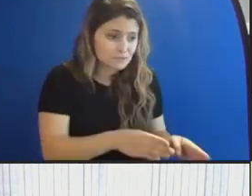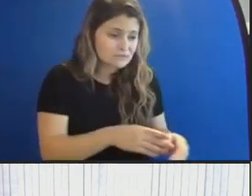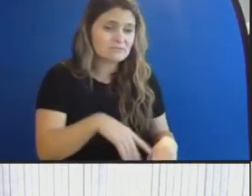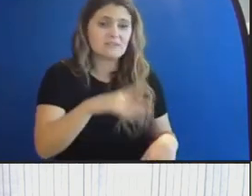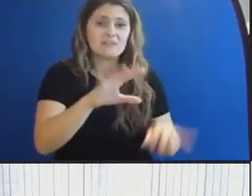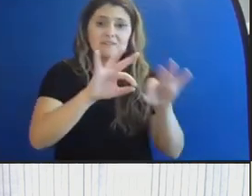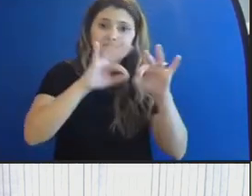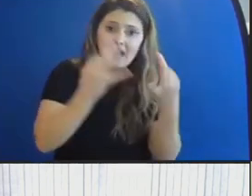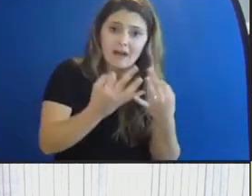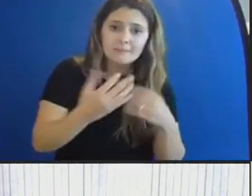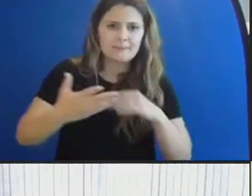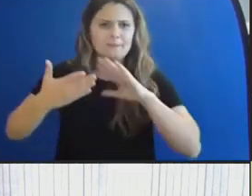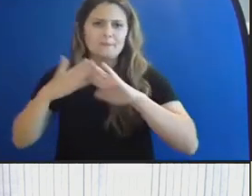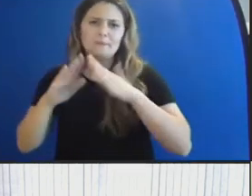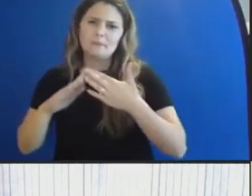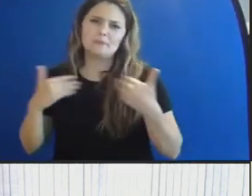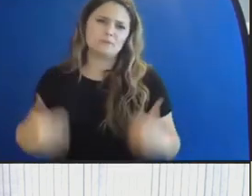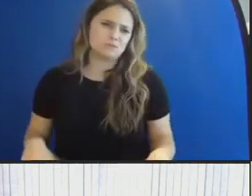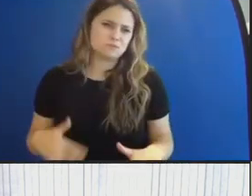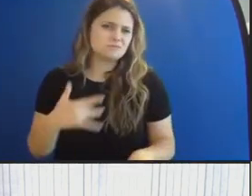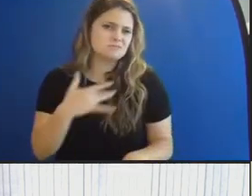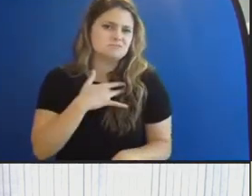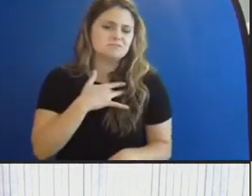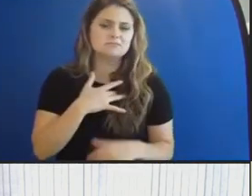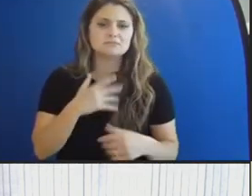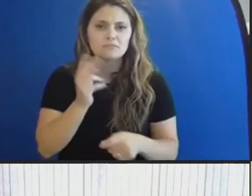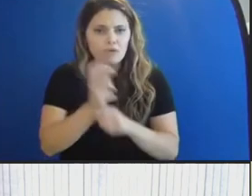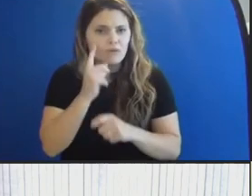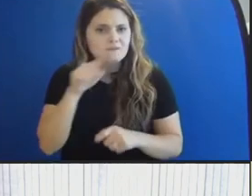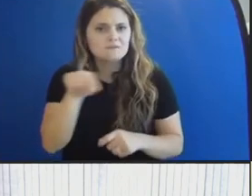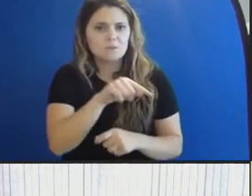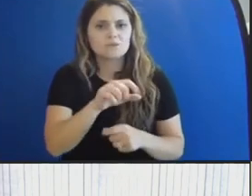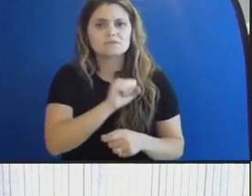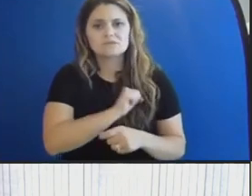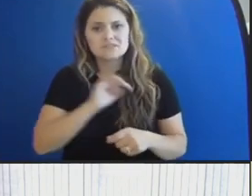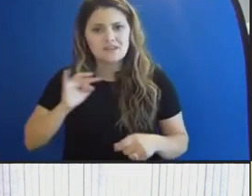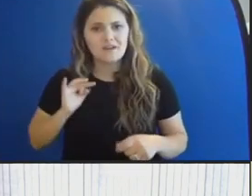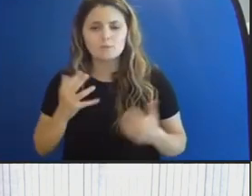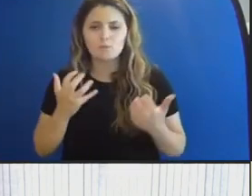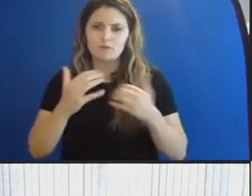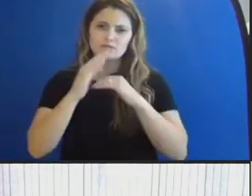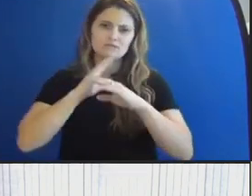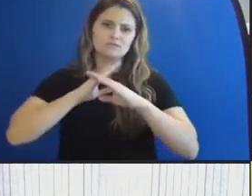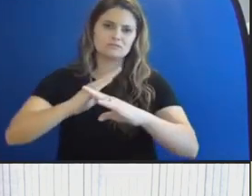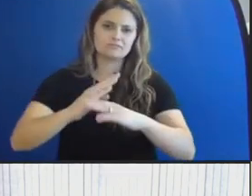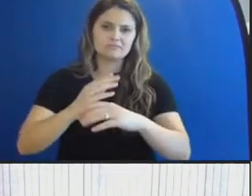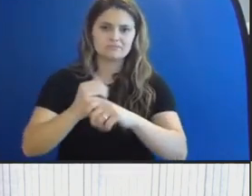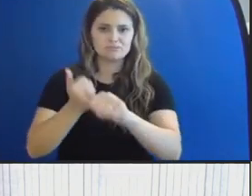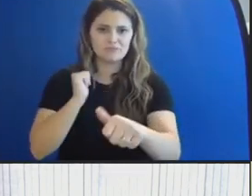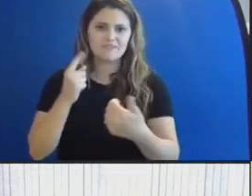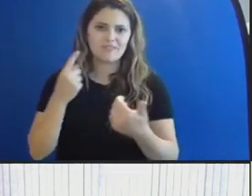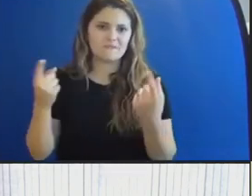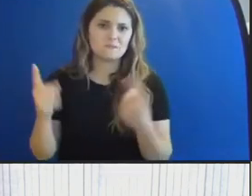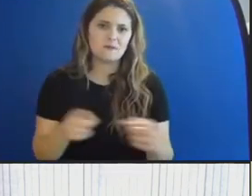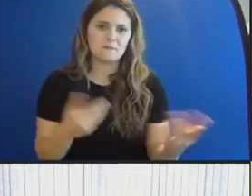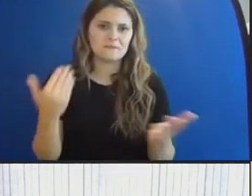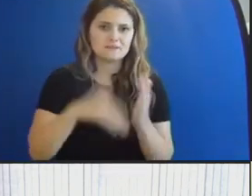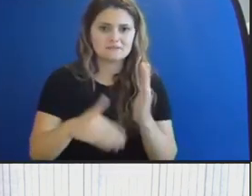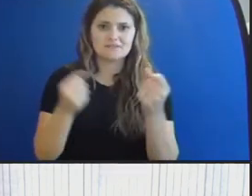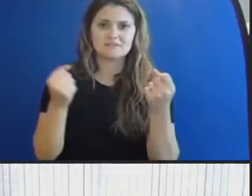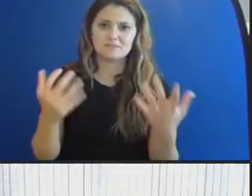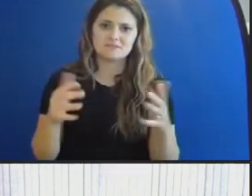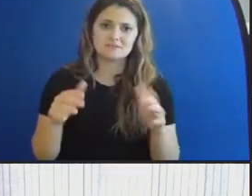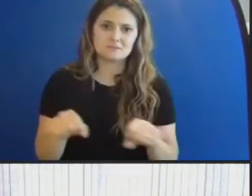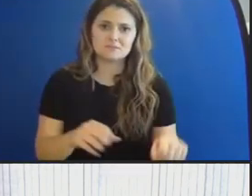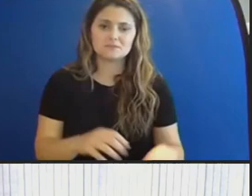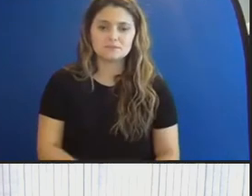community, really hard on staff. You know, we want to prevent as many of those as possible. Awesome. Thank